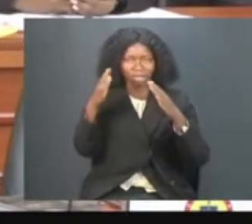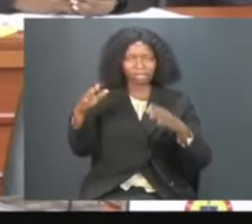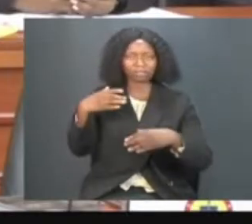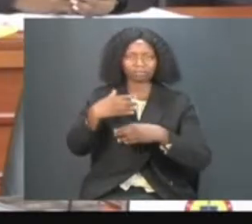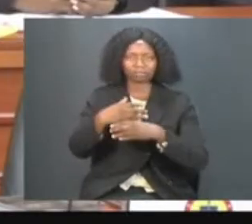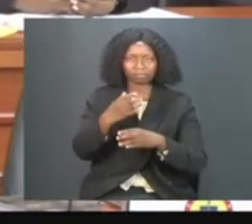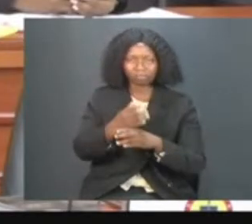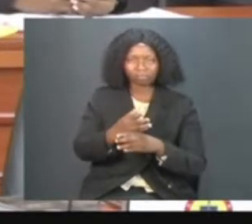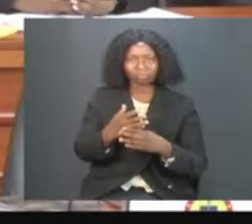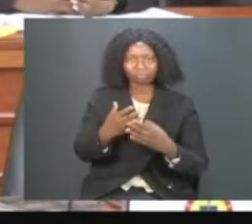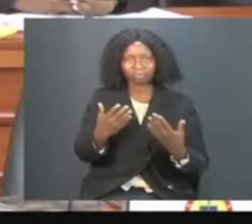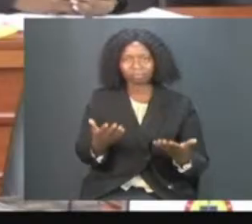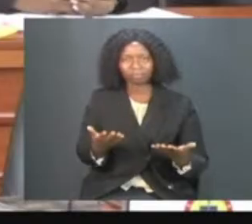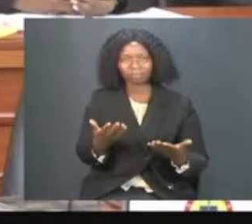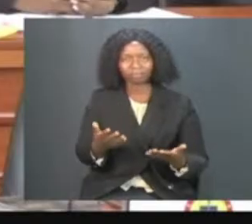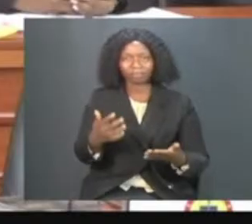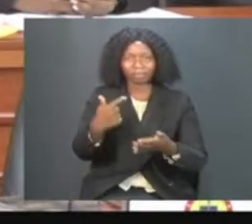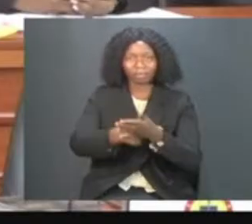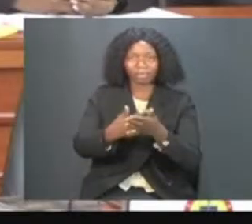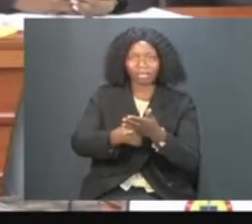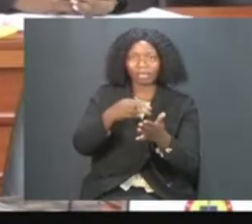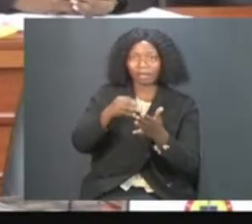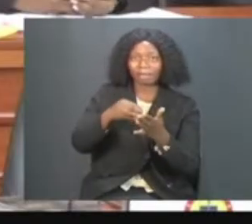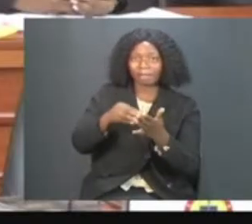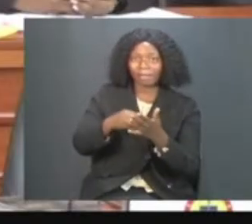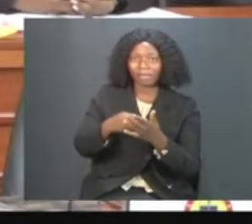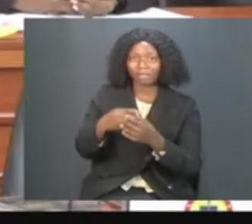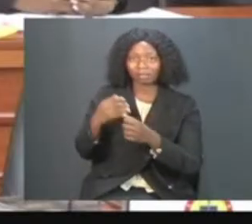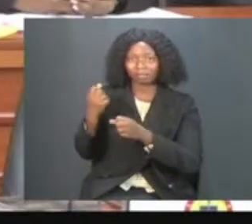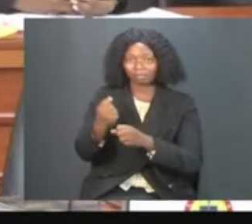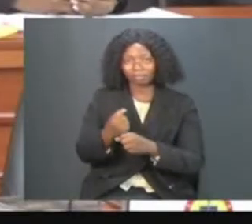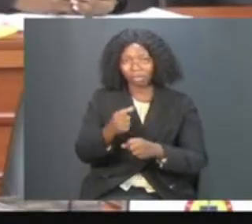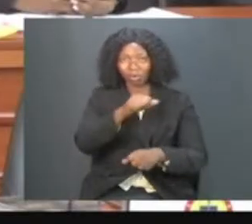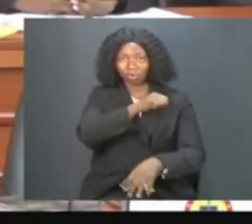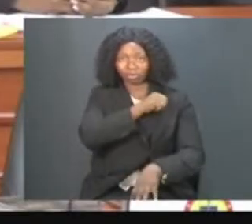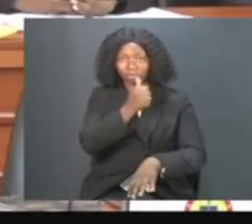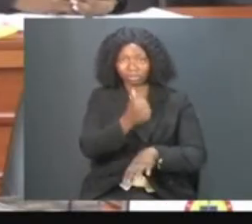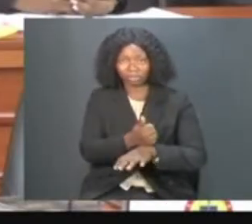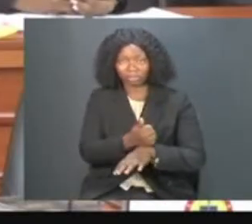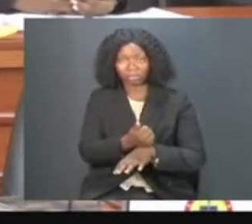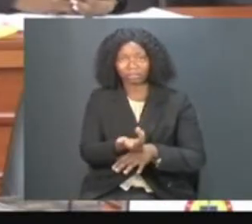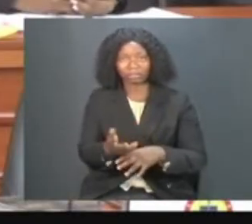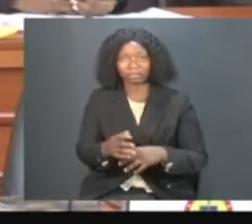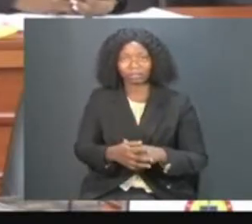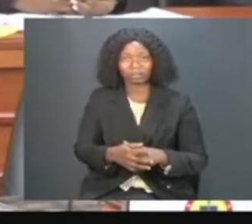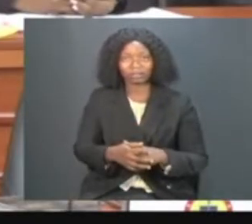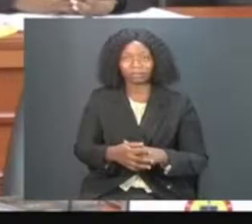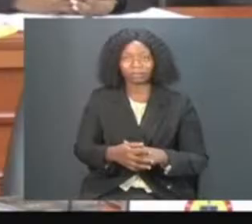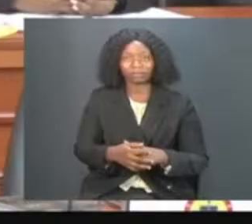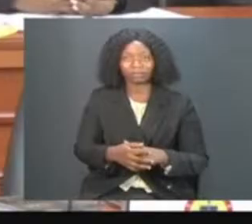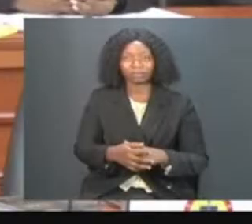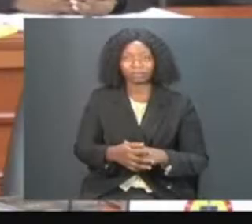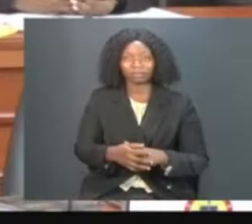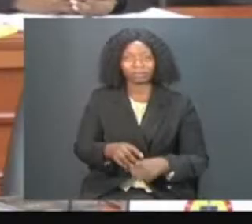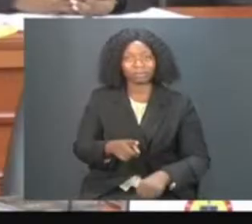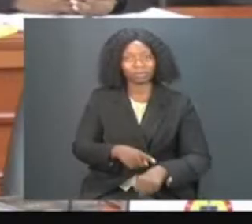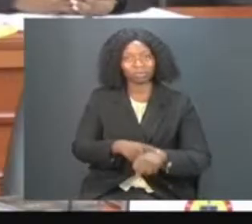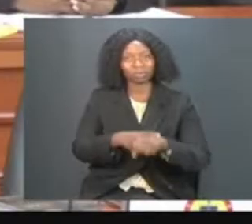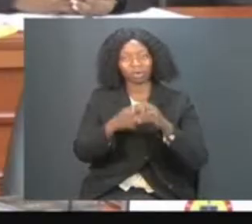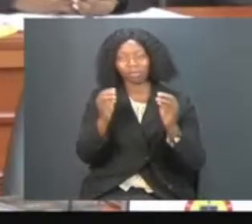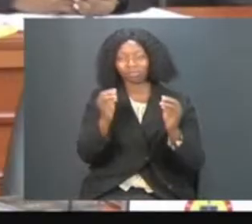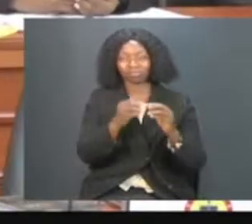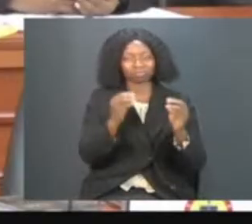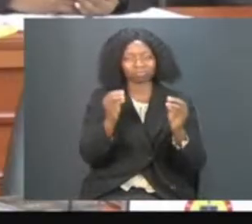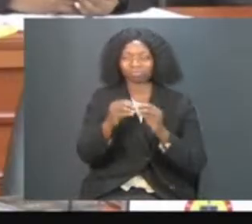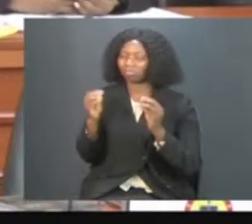created Ghana Medical Trust, Authority, Sports, and so many